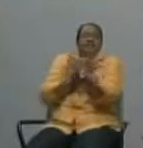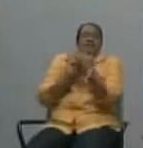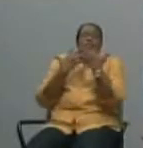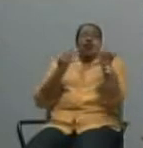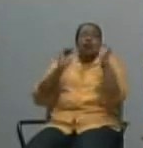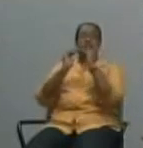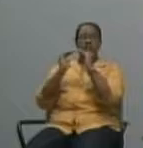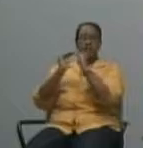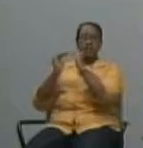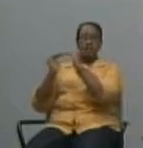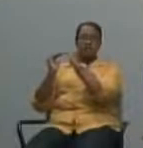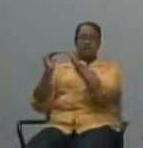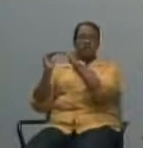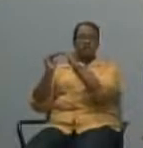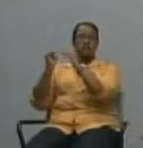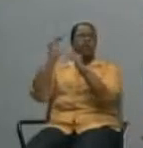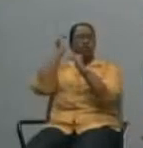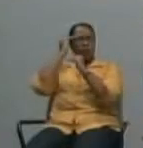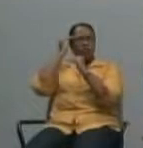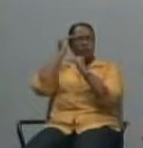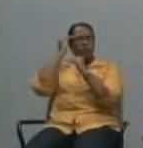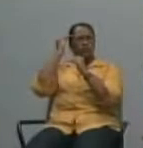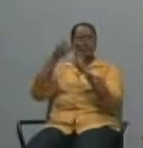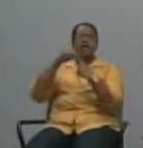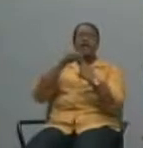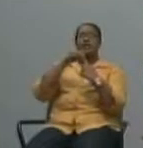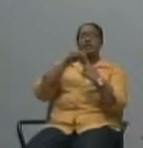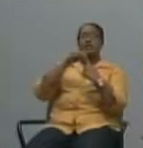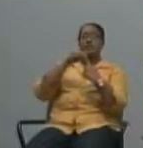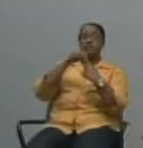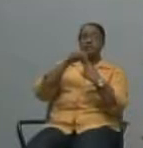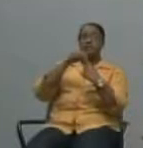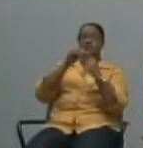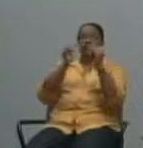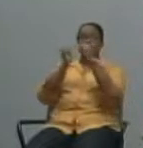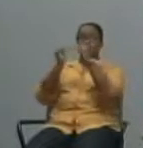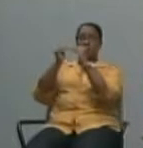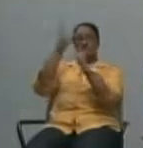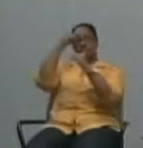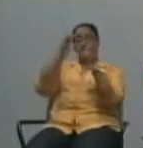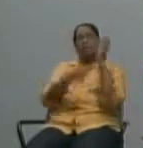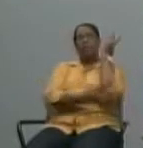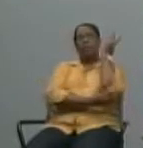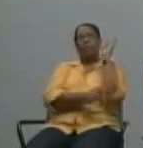justice, justice for all, and especially justice for the poor people.